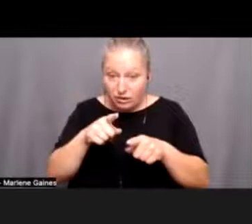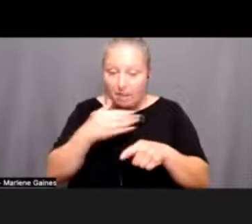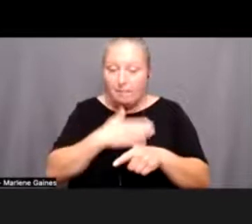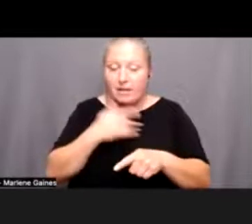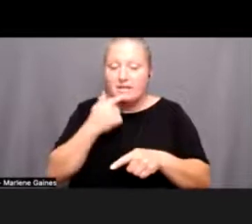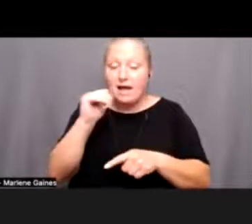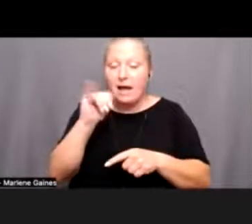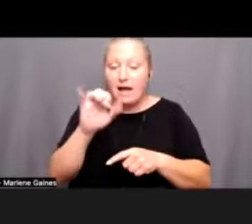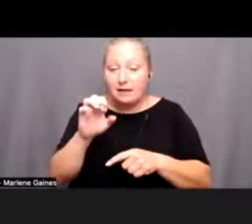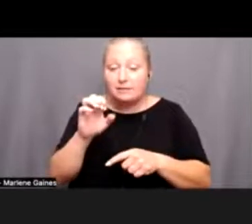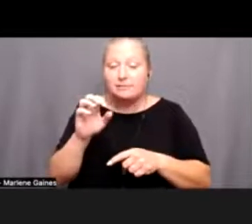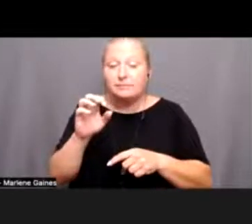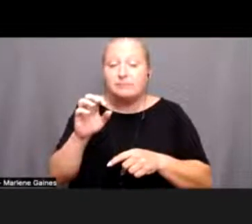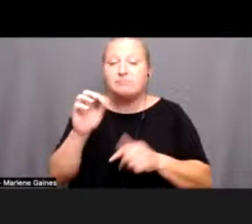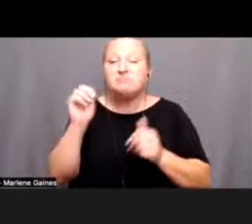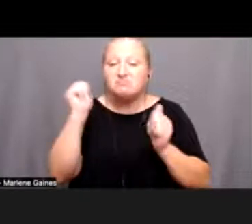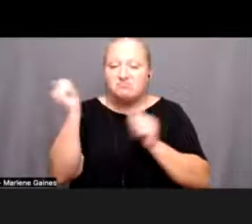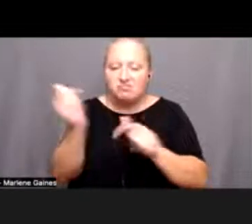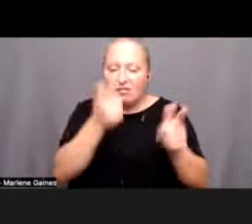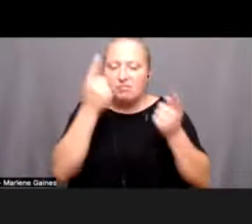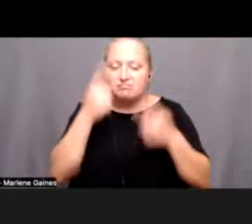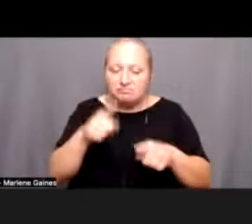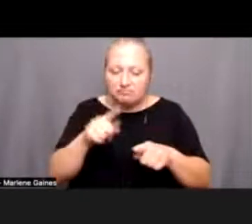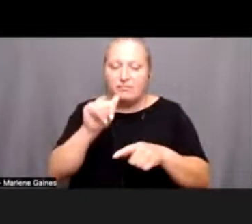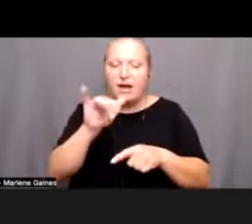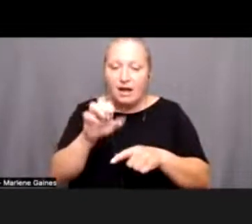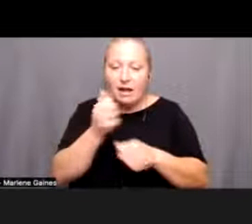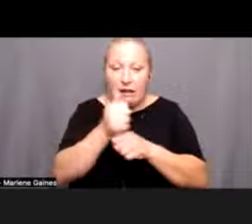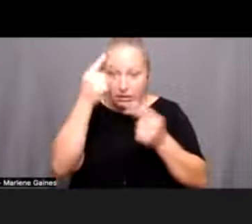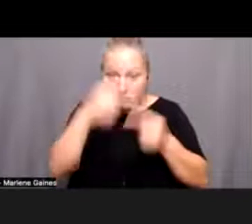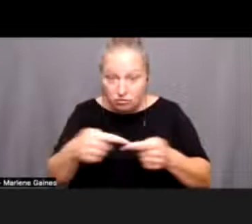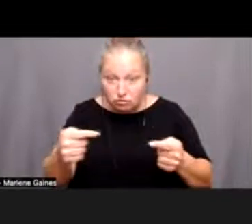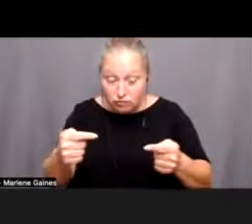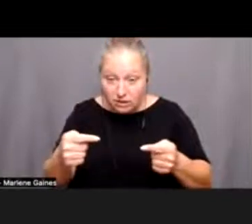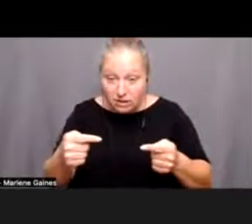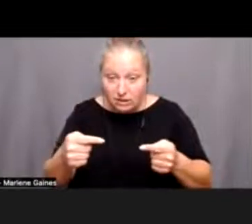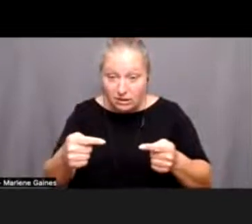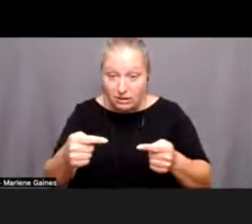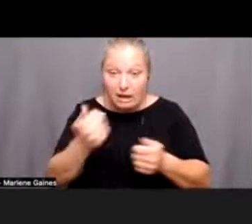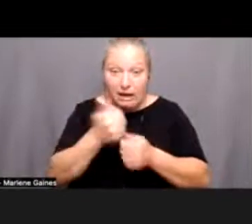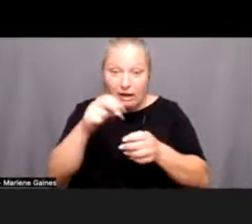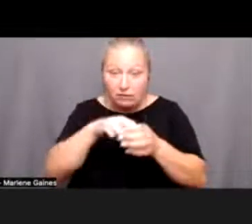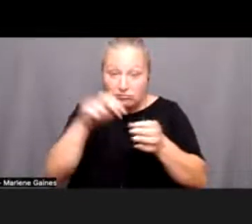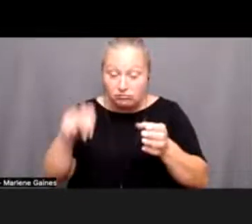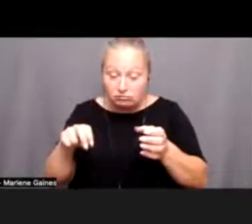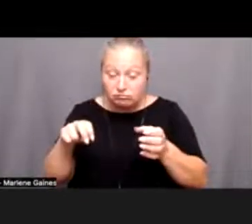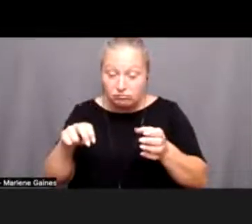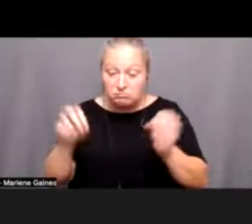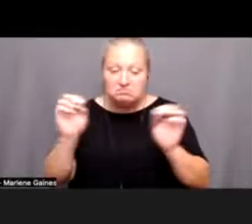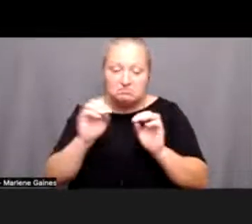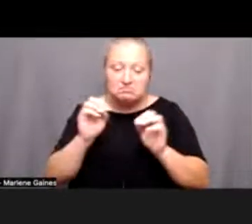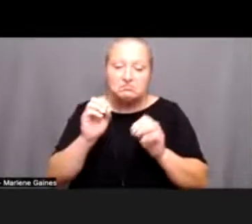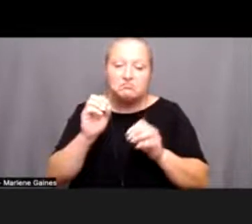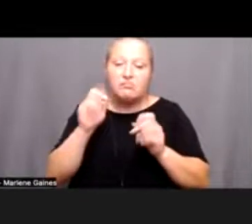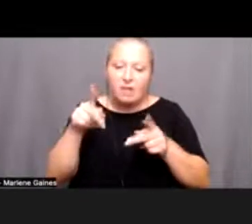and say aye. Aye. Aye. Any opposed? Any abstentions? Okay,